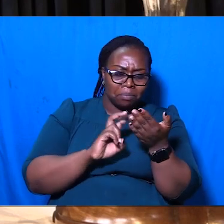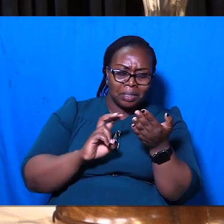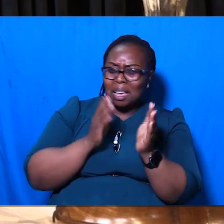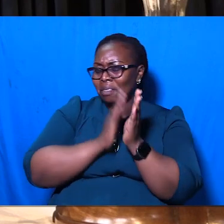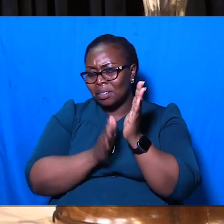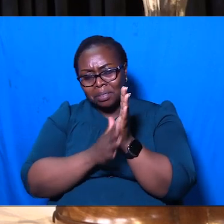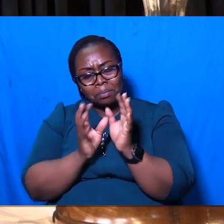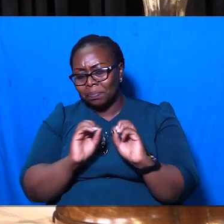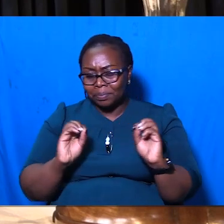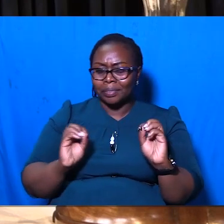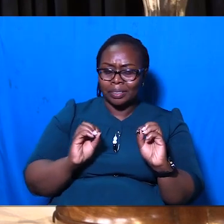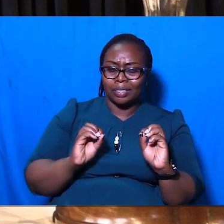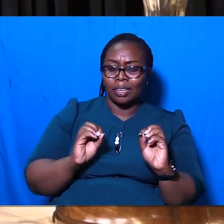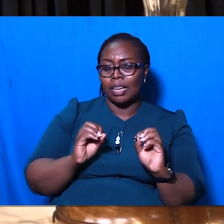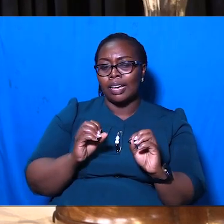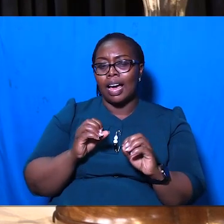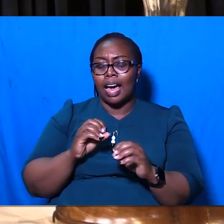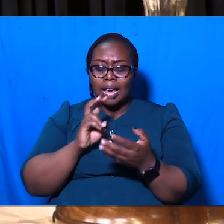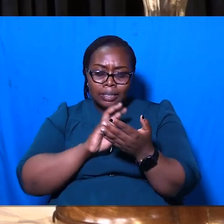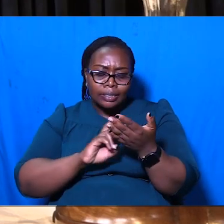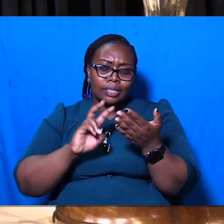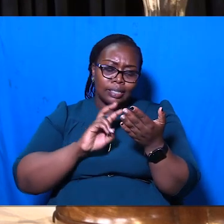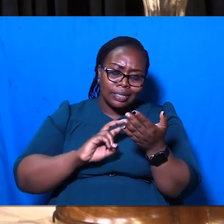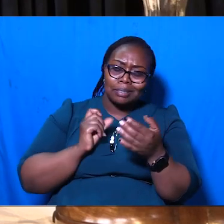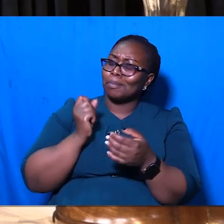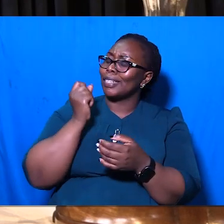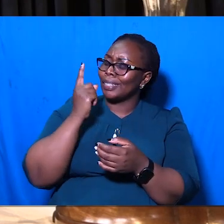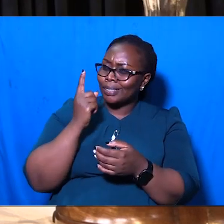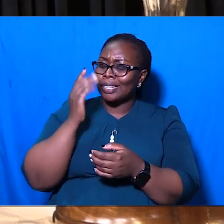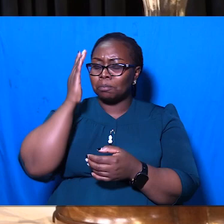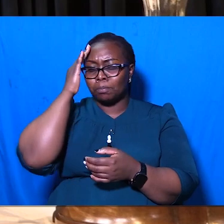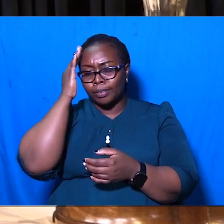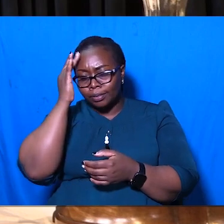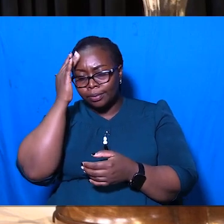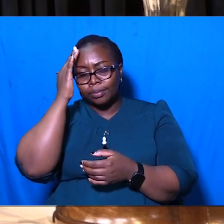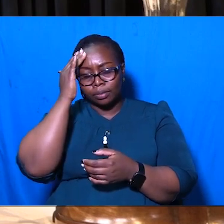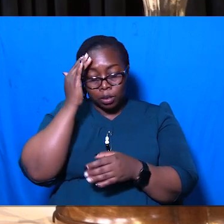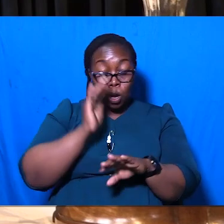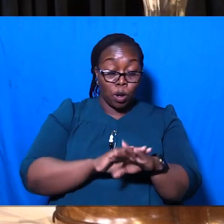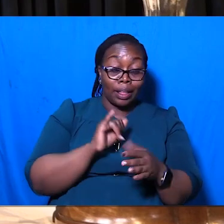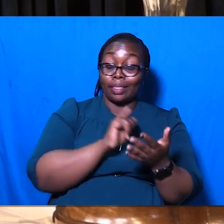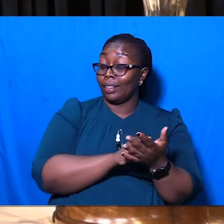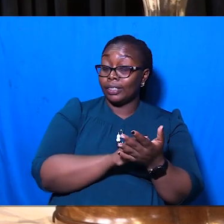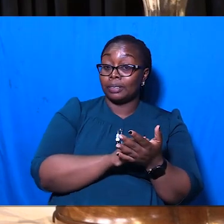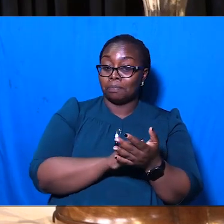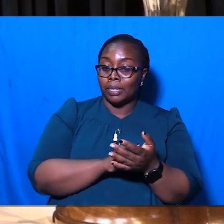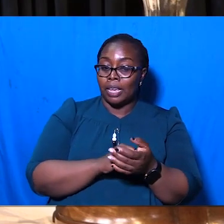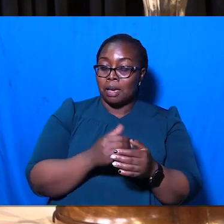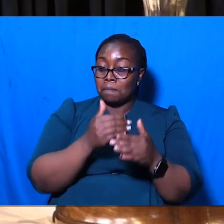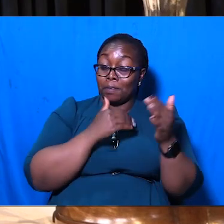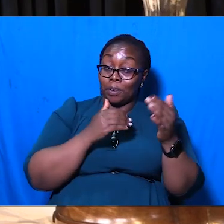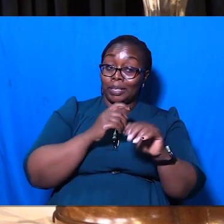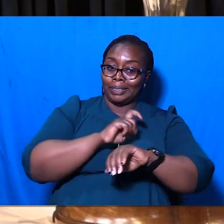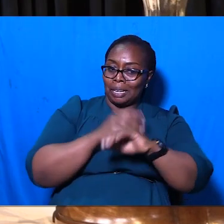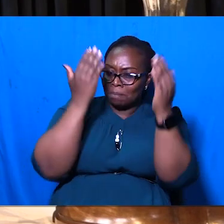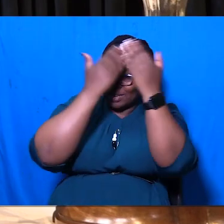reflect, meditate. I took a lot of time in the night reflecting on this. I extended my time in